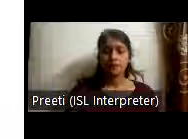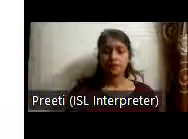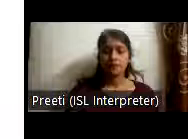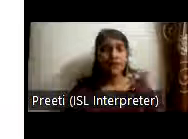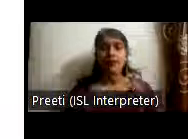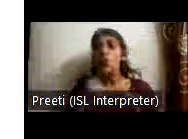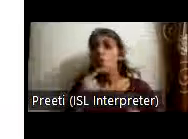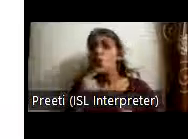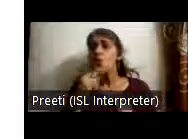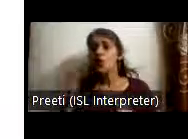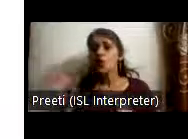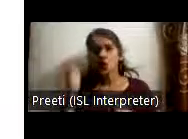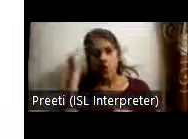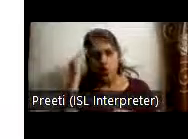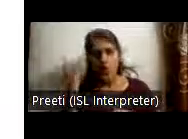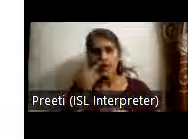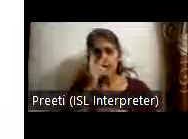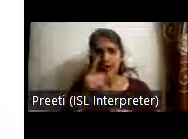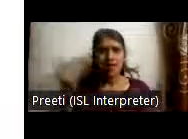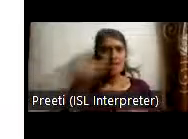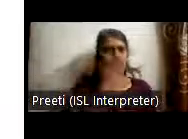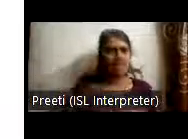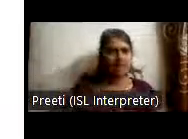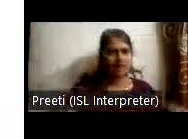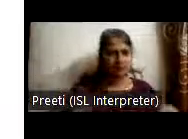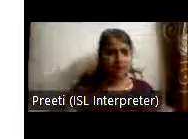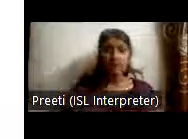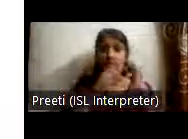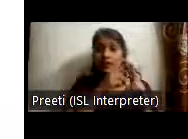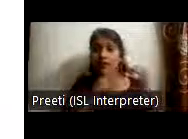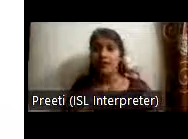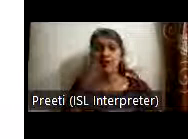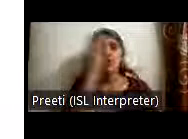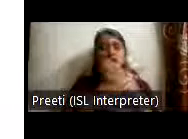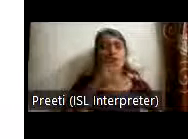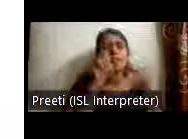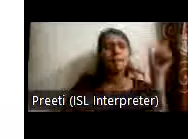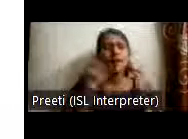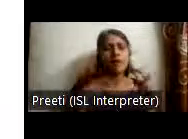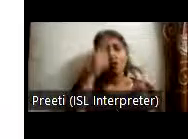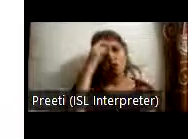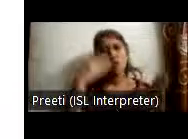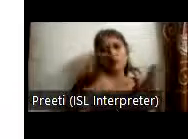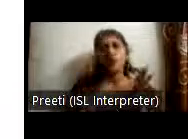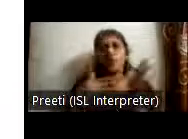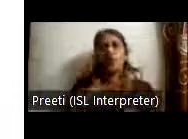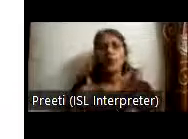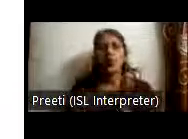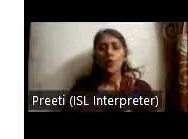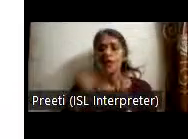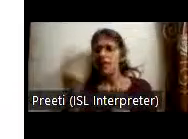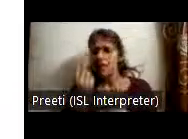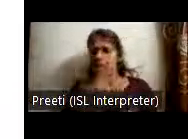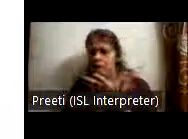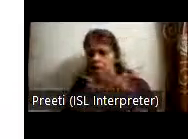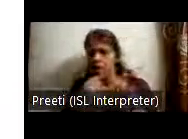and somebody who uses a wheelchair. These are the difficulties on the left, and on the right is given what are the design